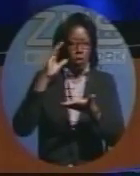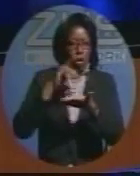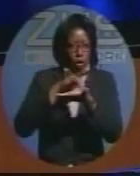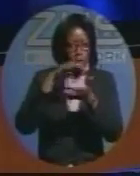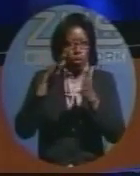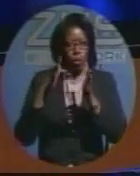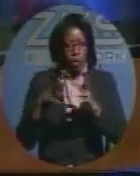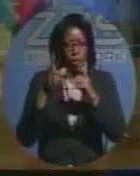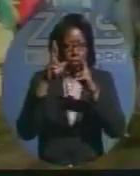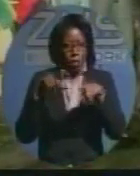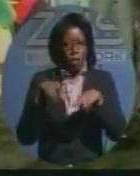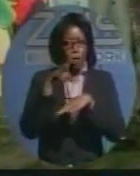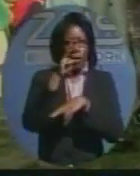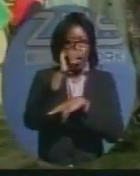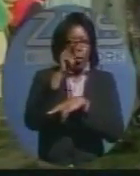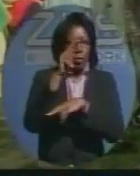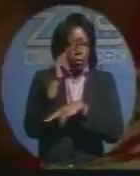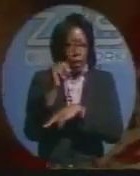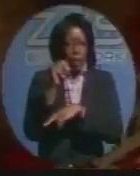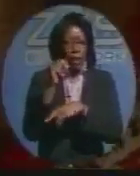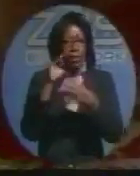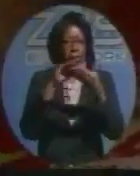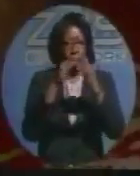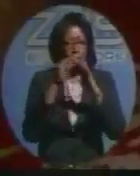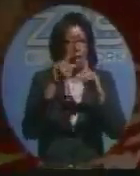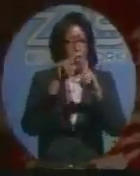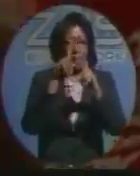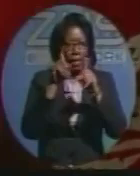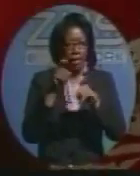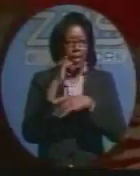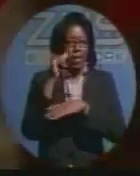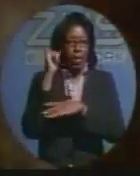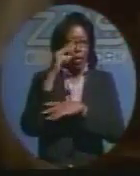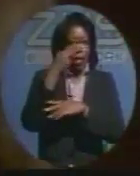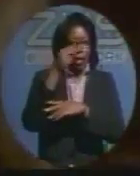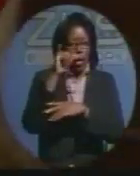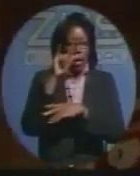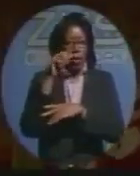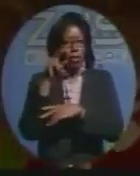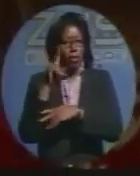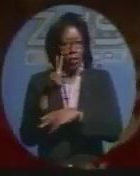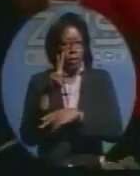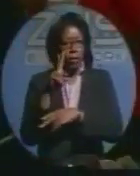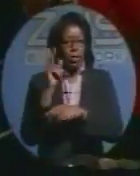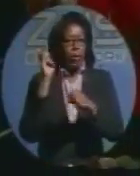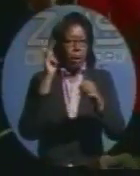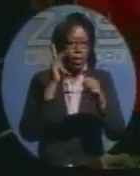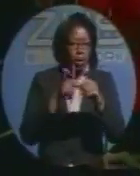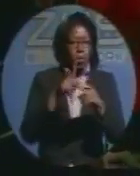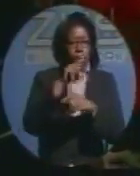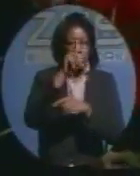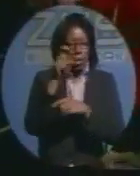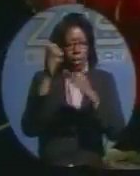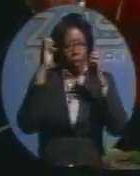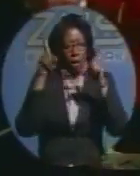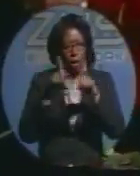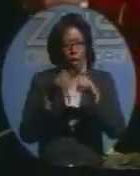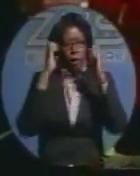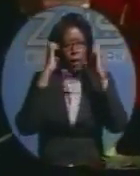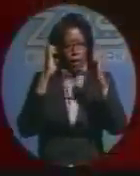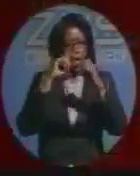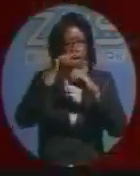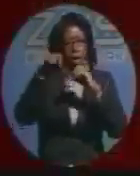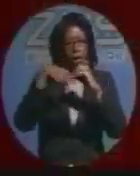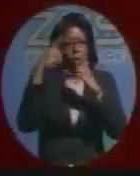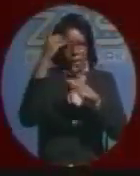and residents of Bainetown got tested yesterday for HIV. Participants not only got tested, but were educated about the